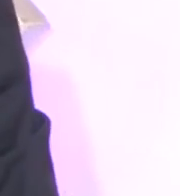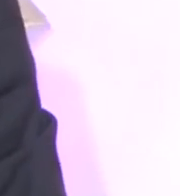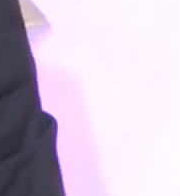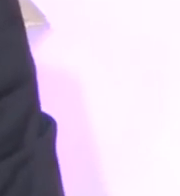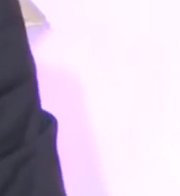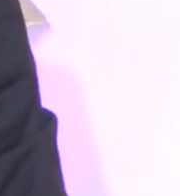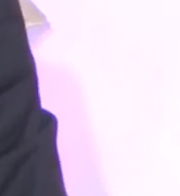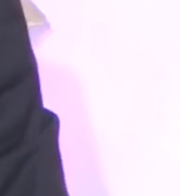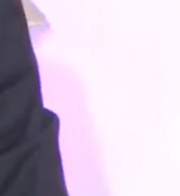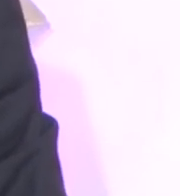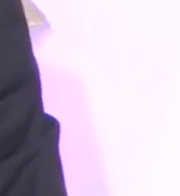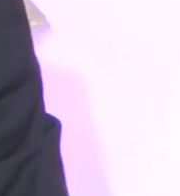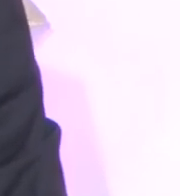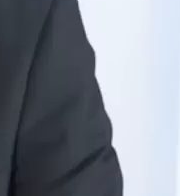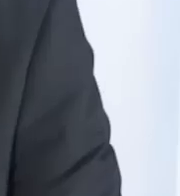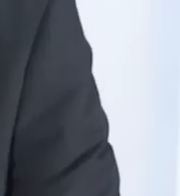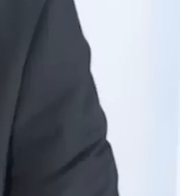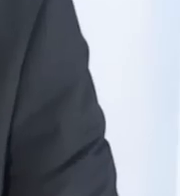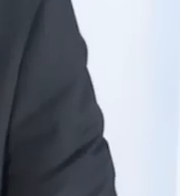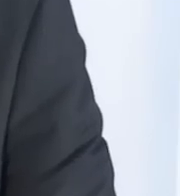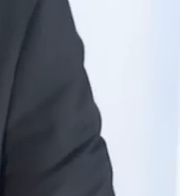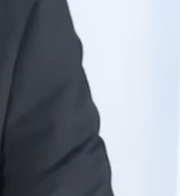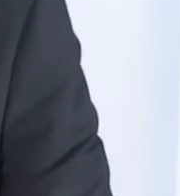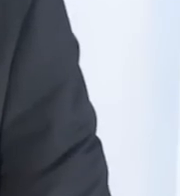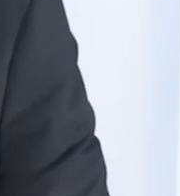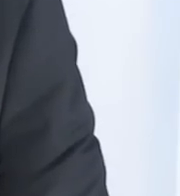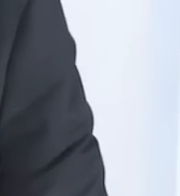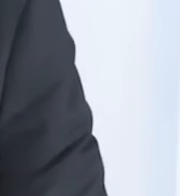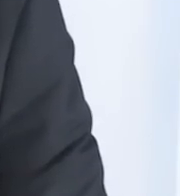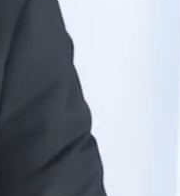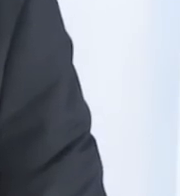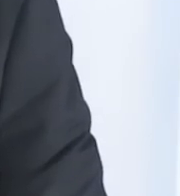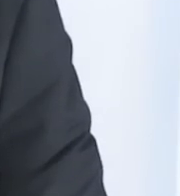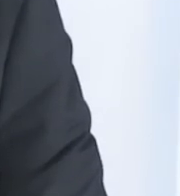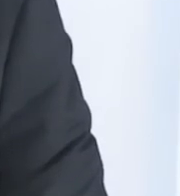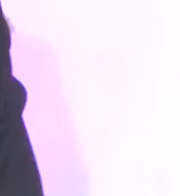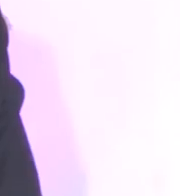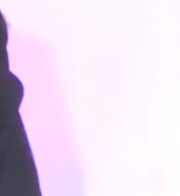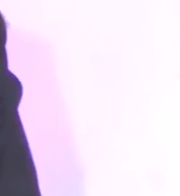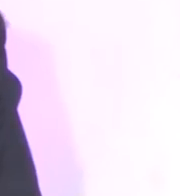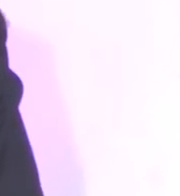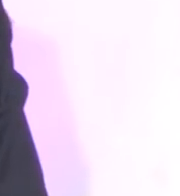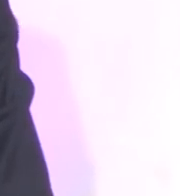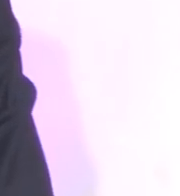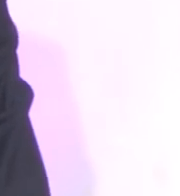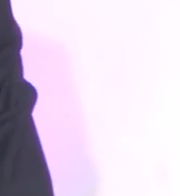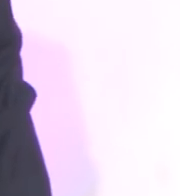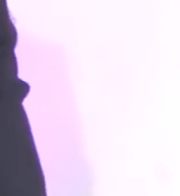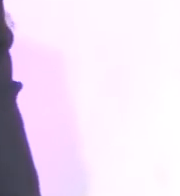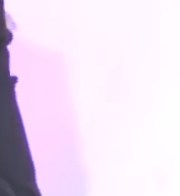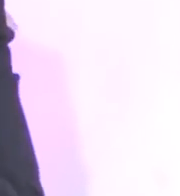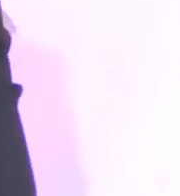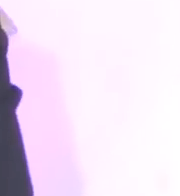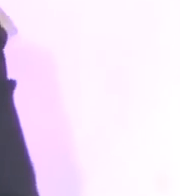by too many other things. Just allow God to speak to you. We are just about to go into the service, and what a great day. The